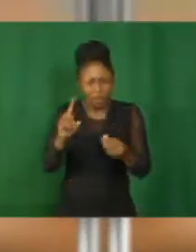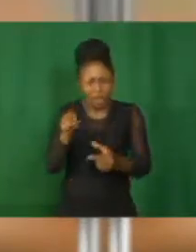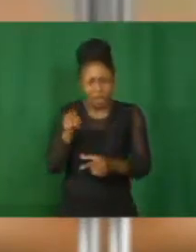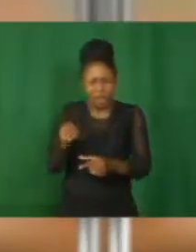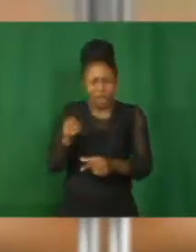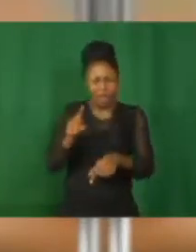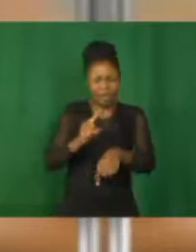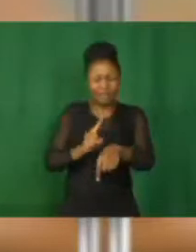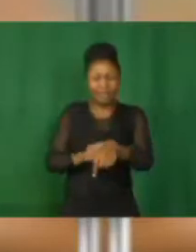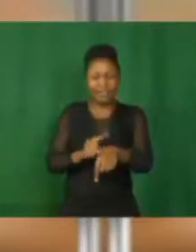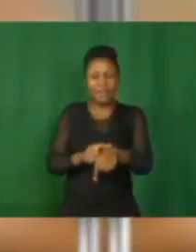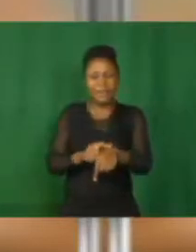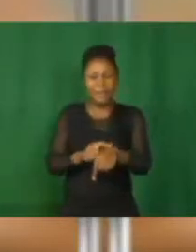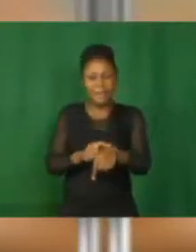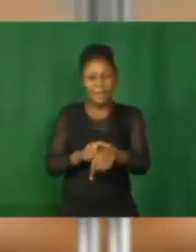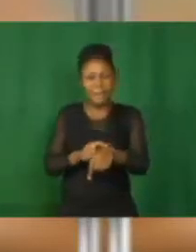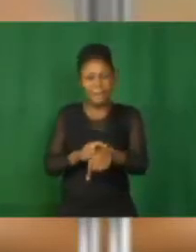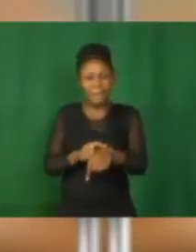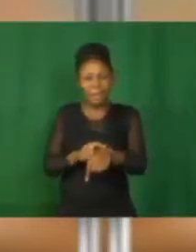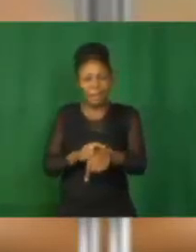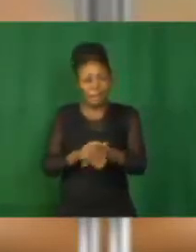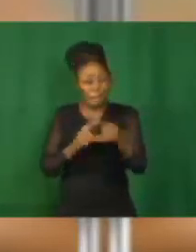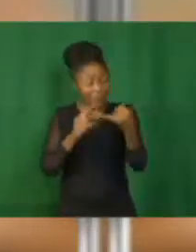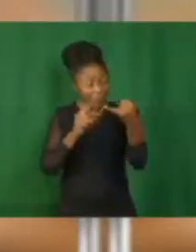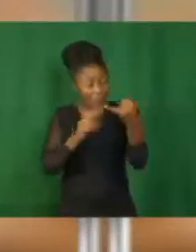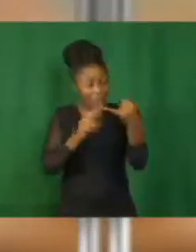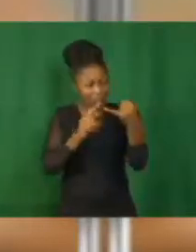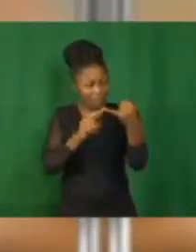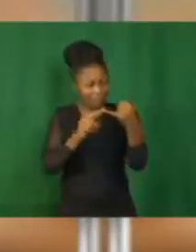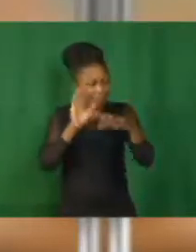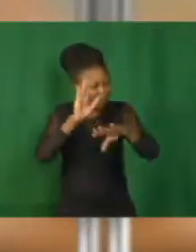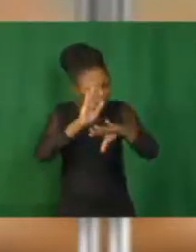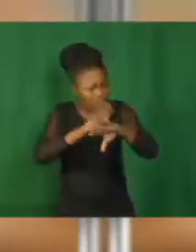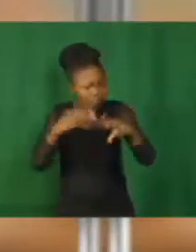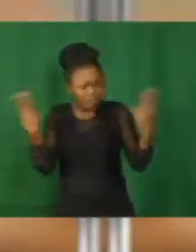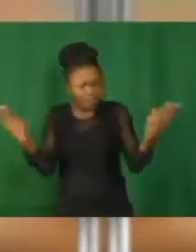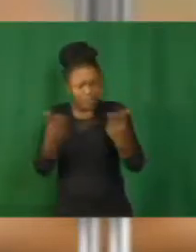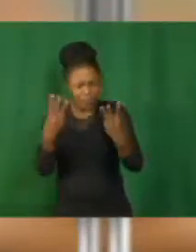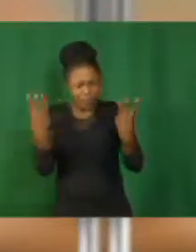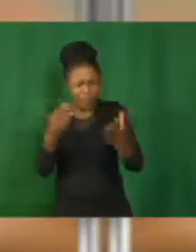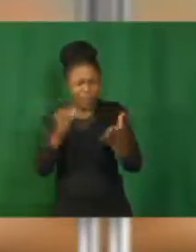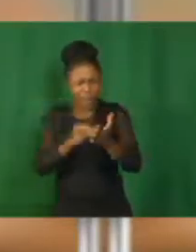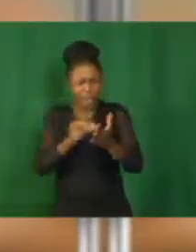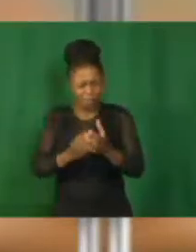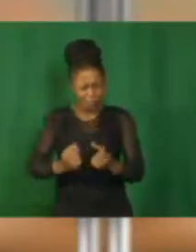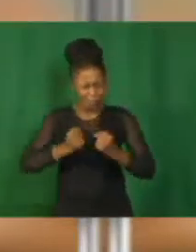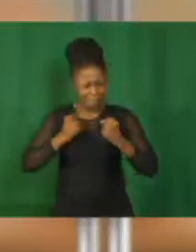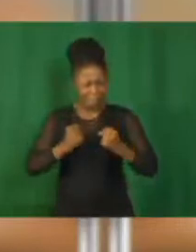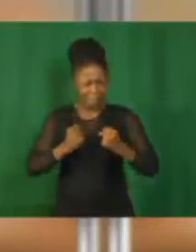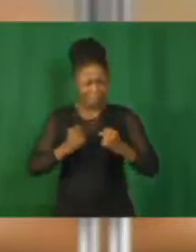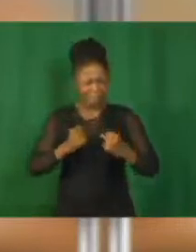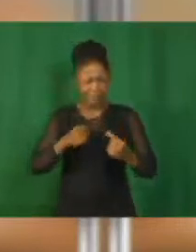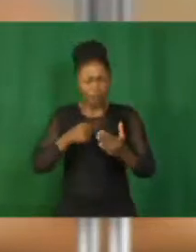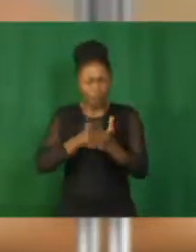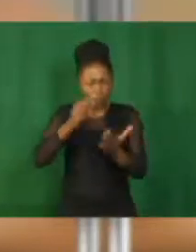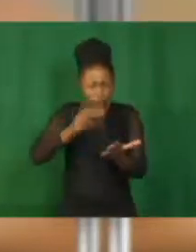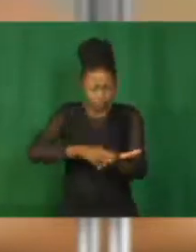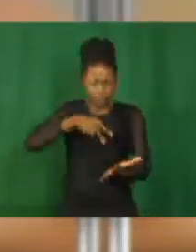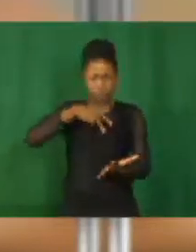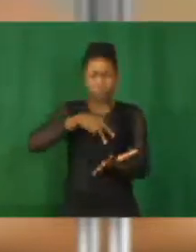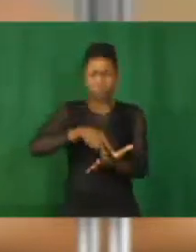Now, no one had the guts to do what? To actually stand up and